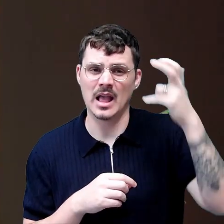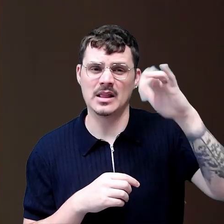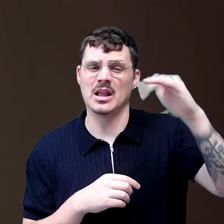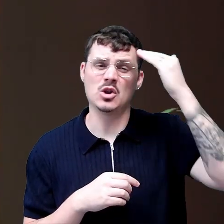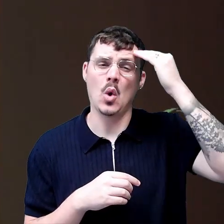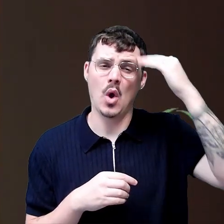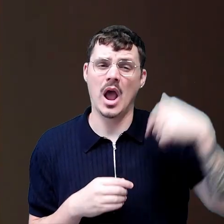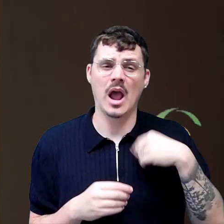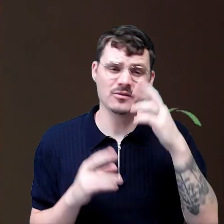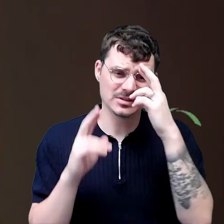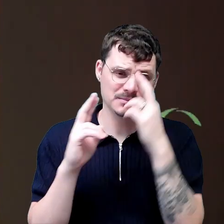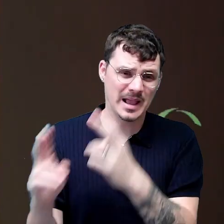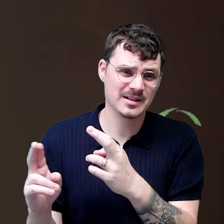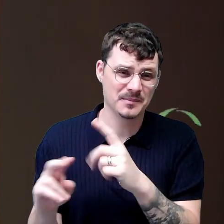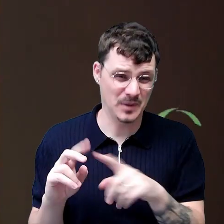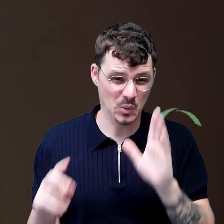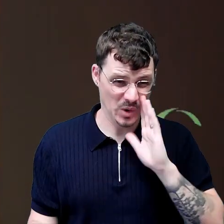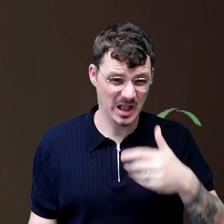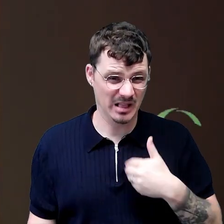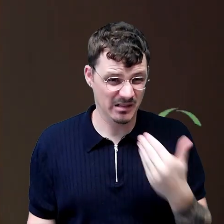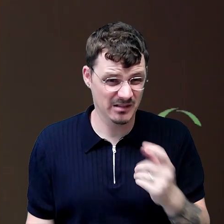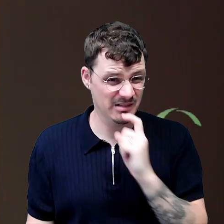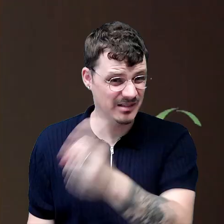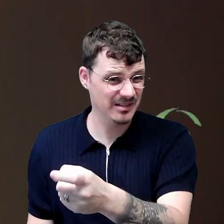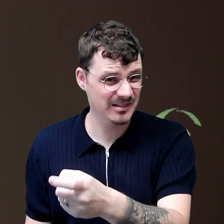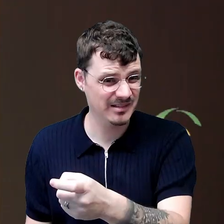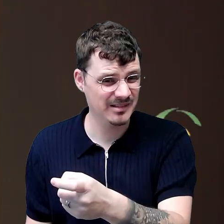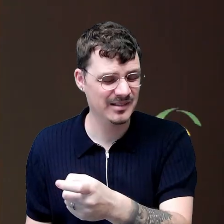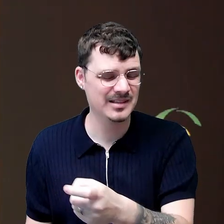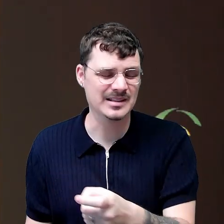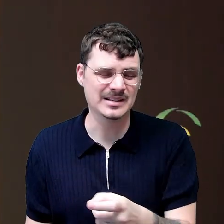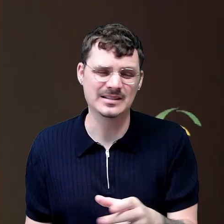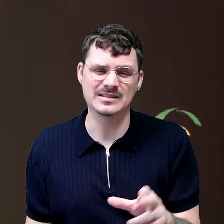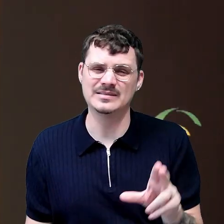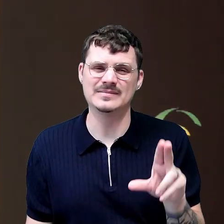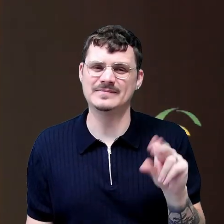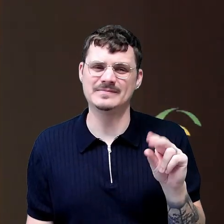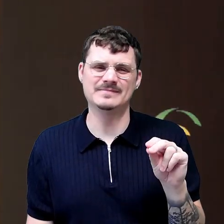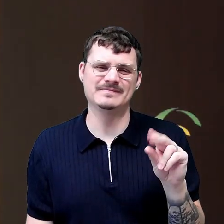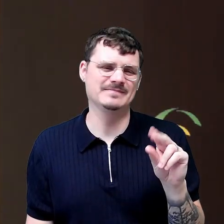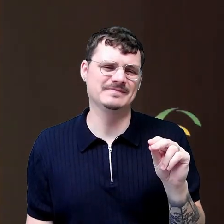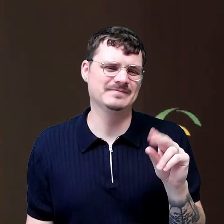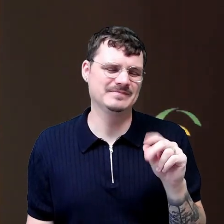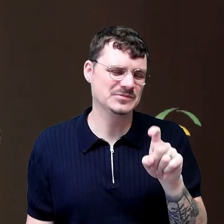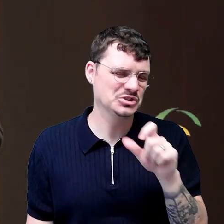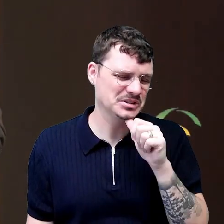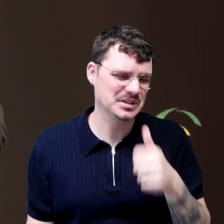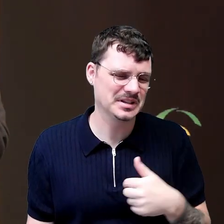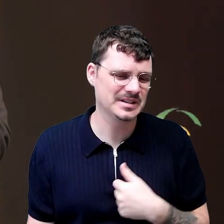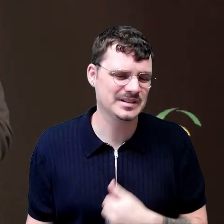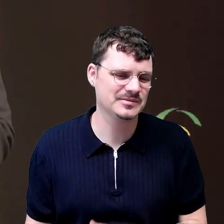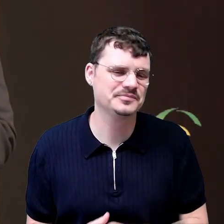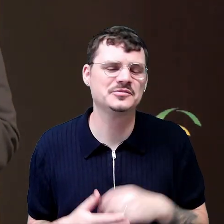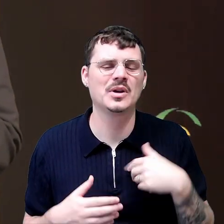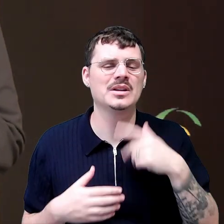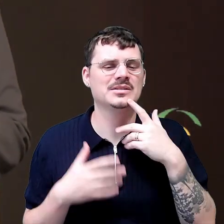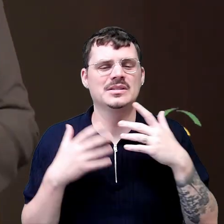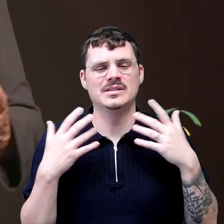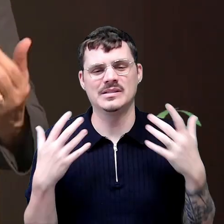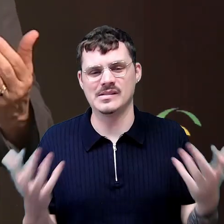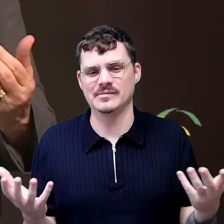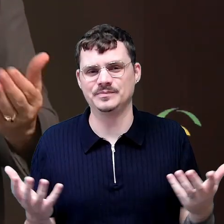respect them enough. But am I going to do it? Nah, I shouldn't, should I? No. So I said,